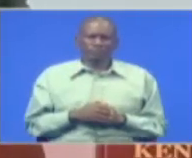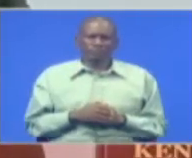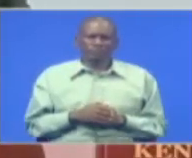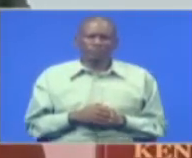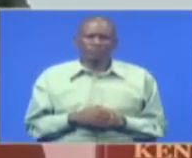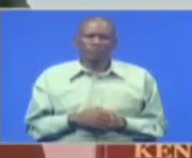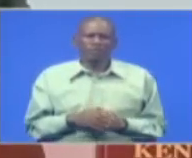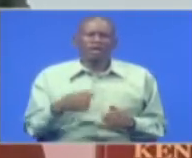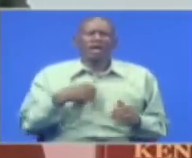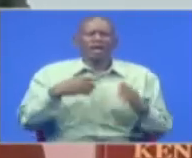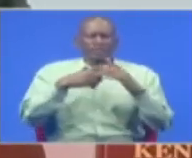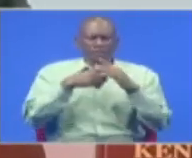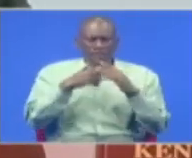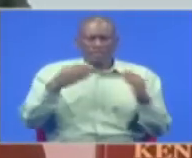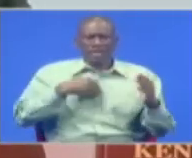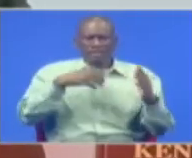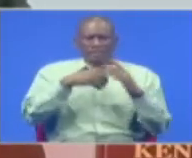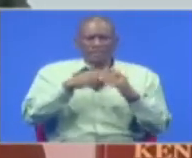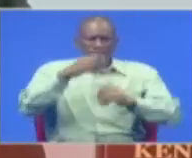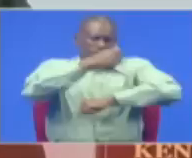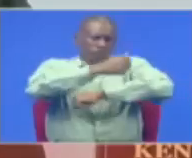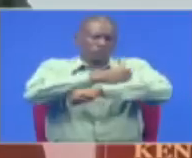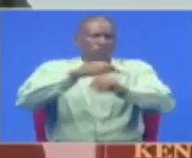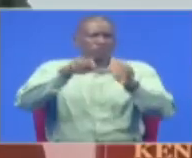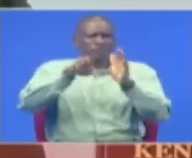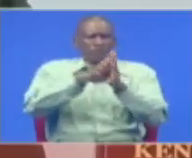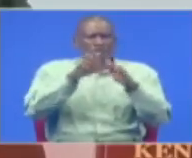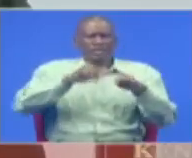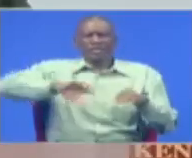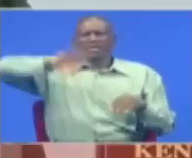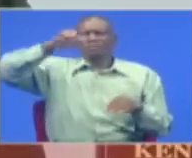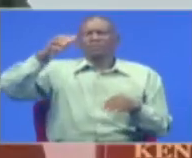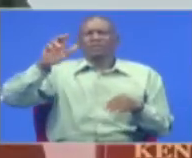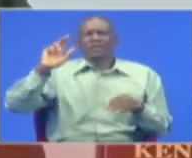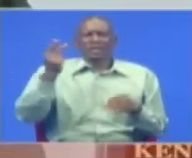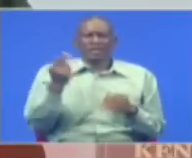I started the School of Law at Mount Kenya,